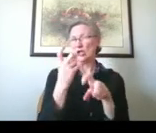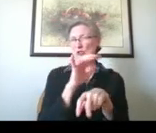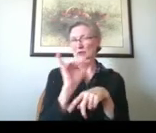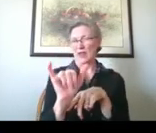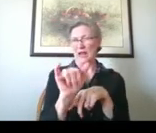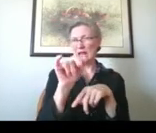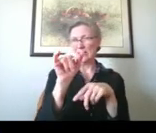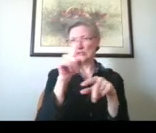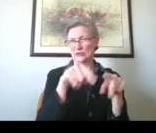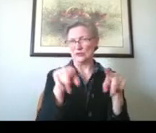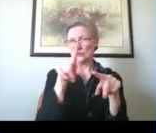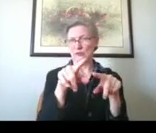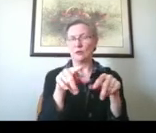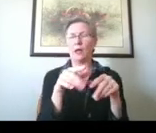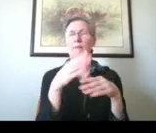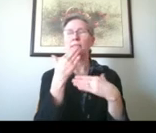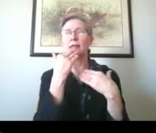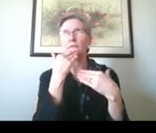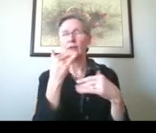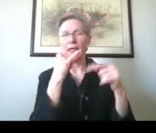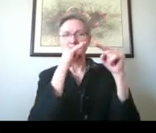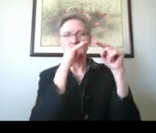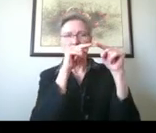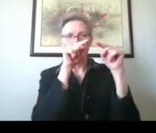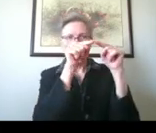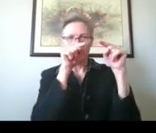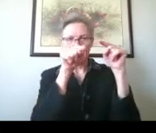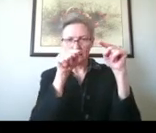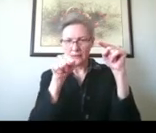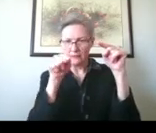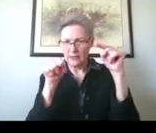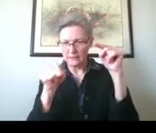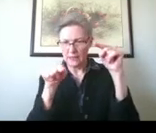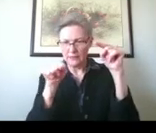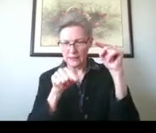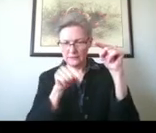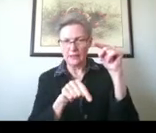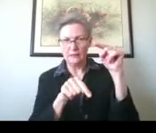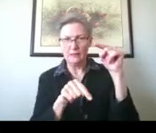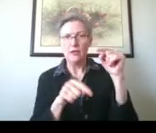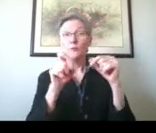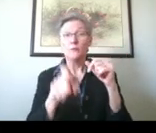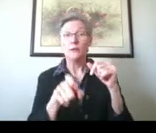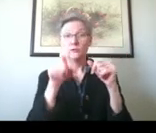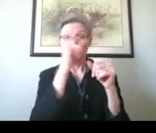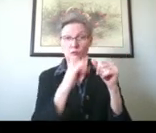in the dotted line. To make equal parts of a circle, you have to draw this.